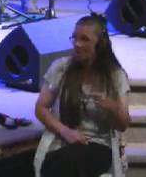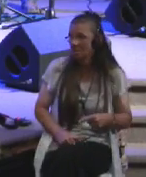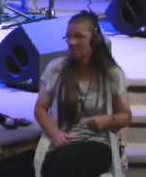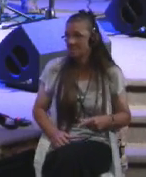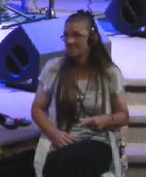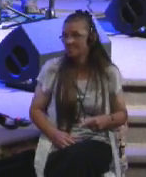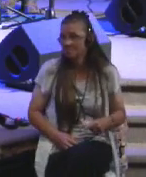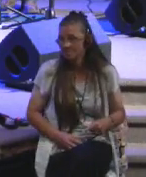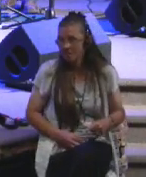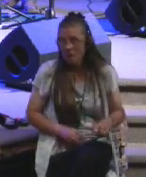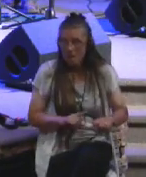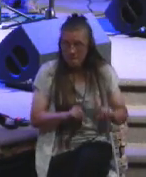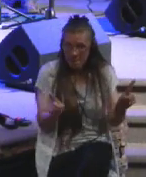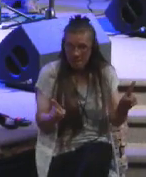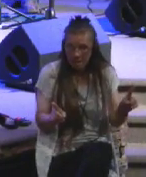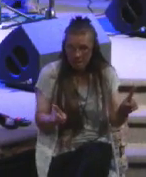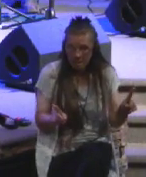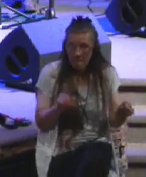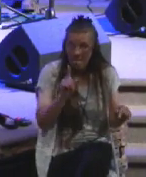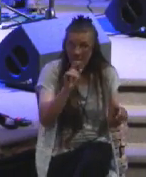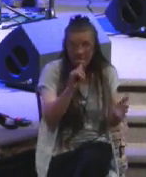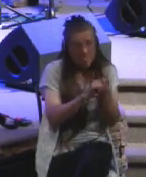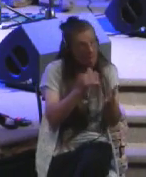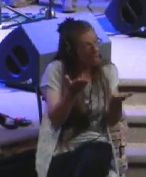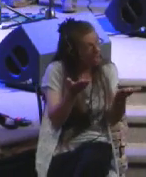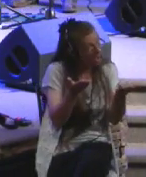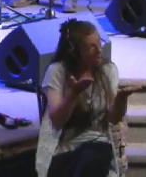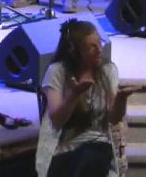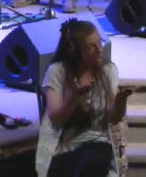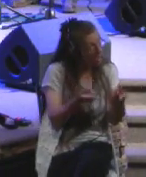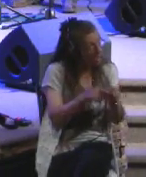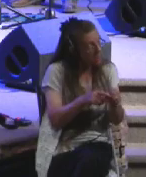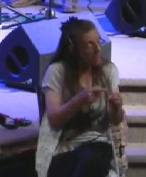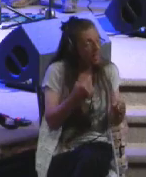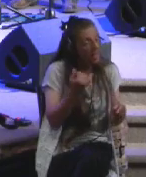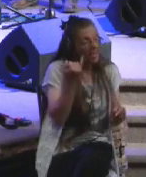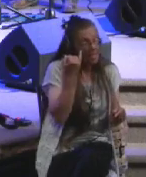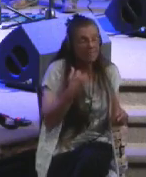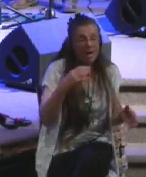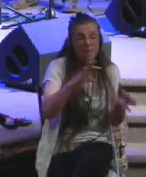But that only happens if I belong to Him.